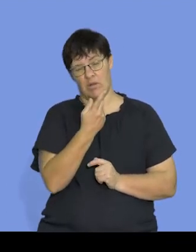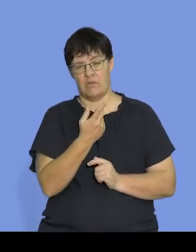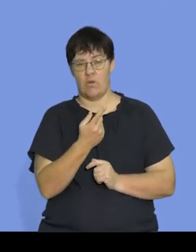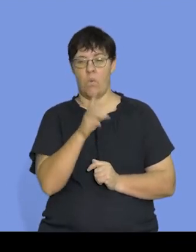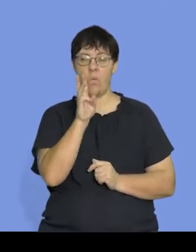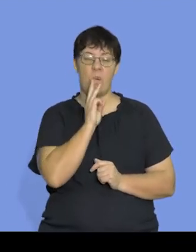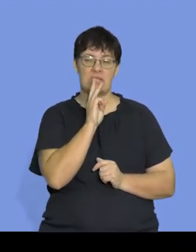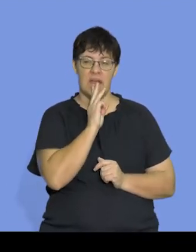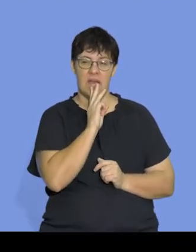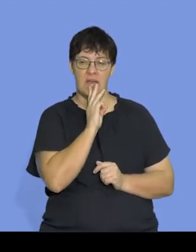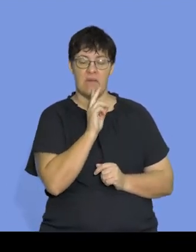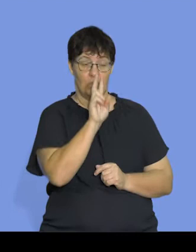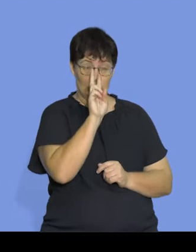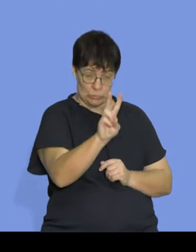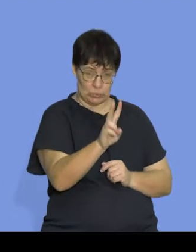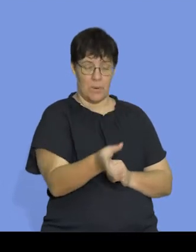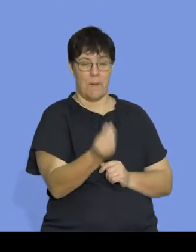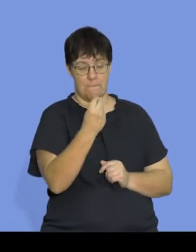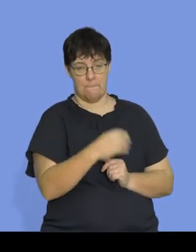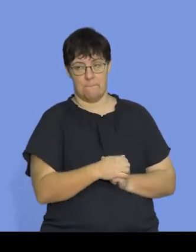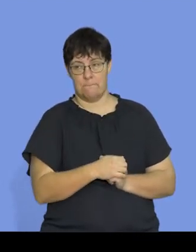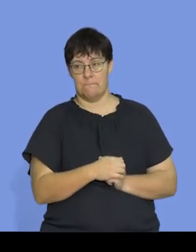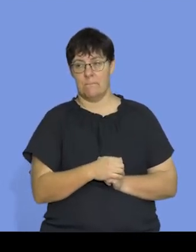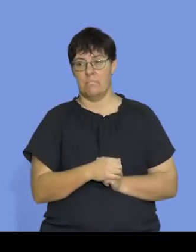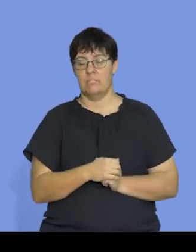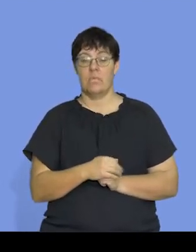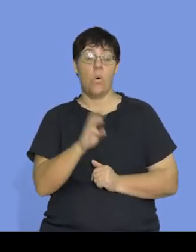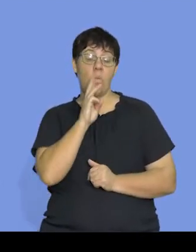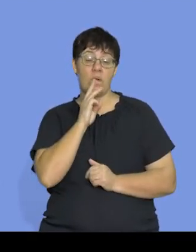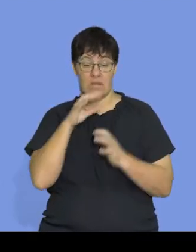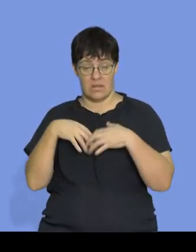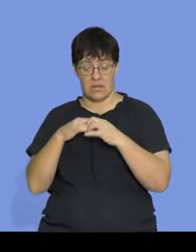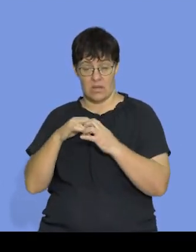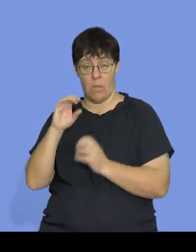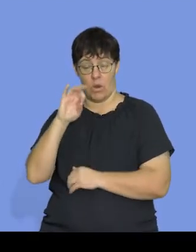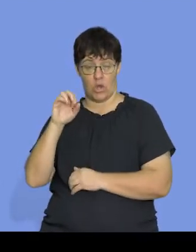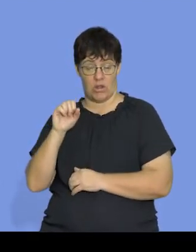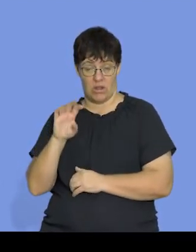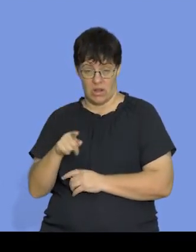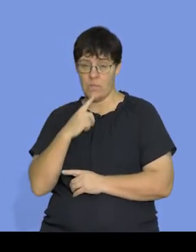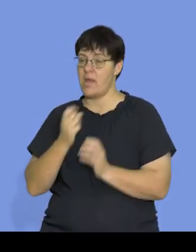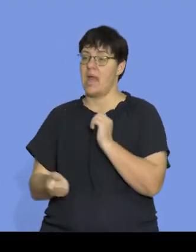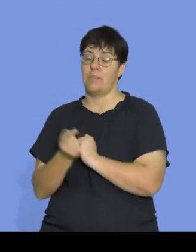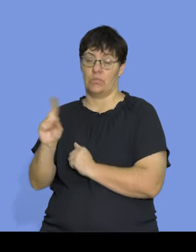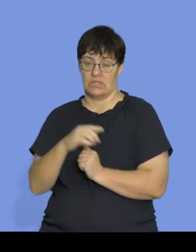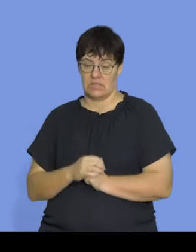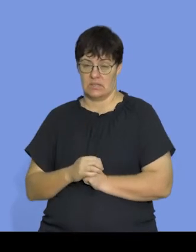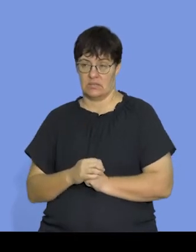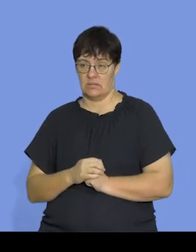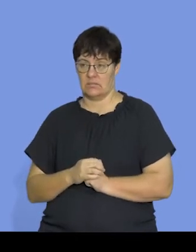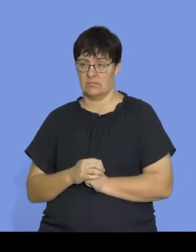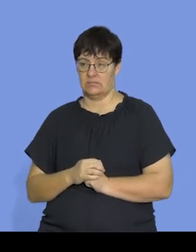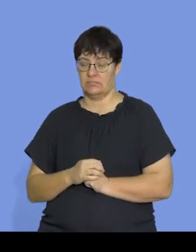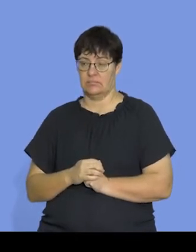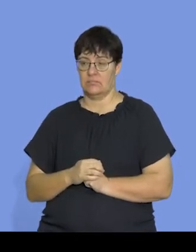actually 2 of these. So if we draw a molecule of water, this is what is happening, okay? That's a molecule of water,